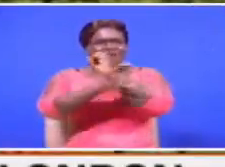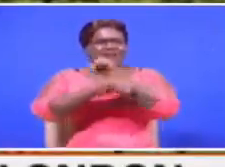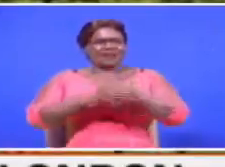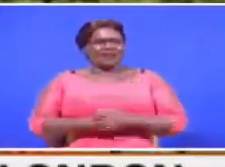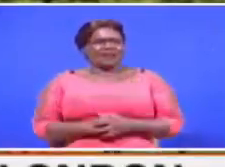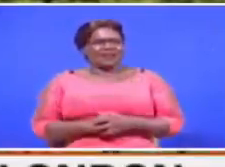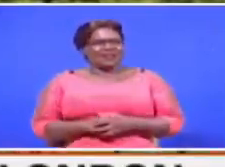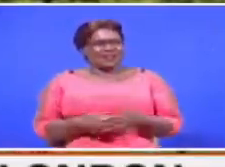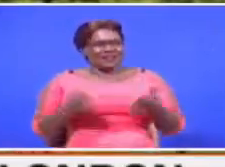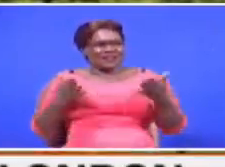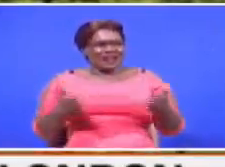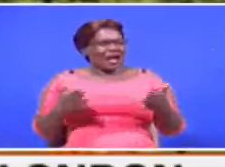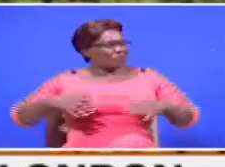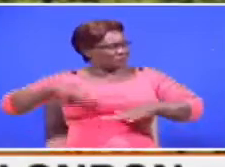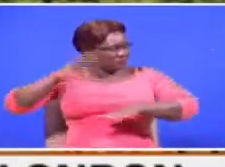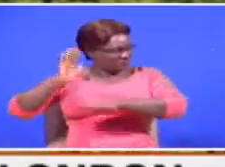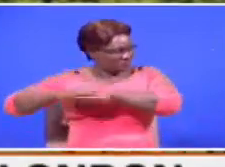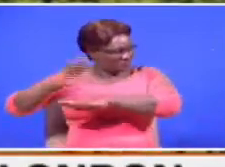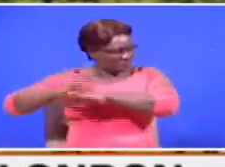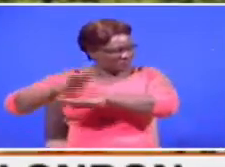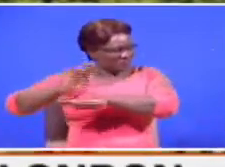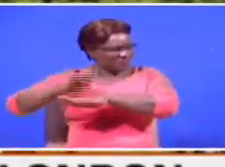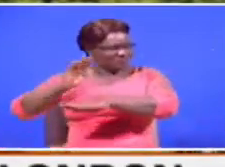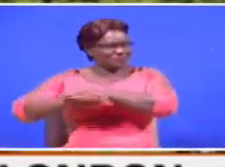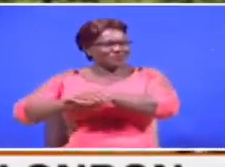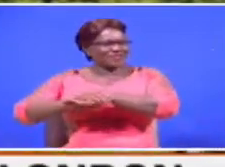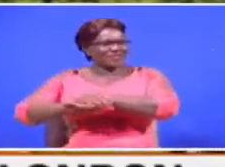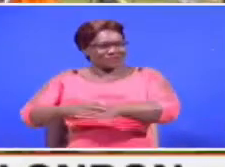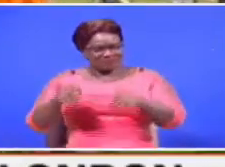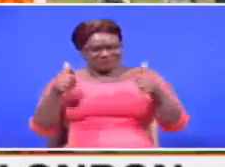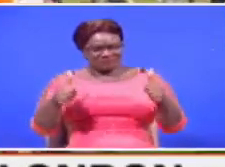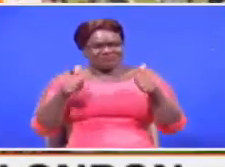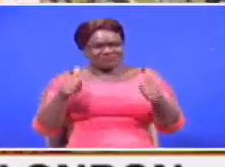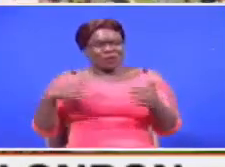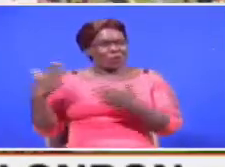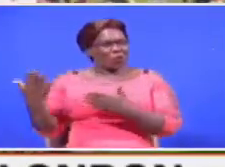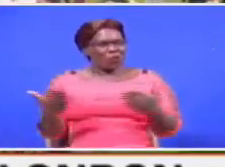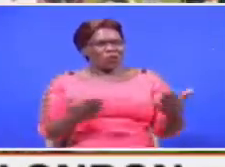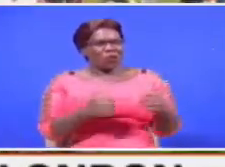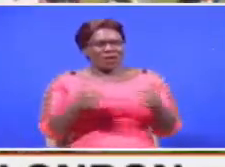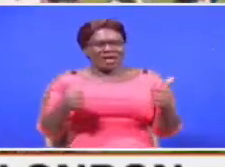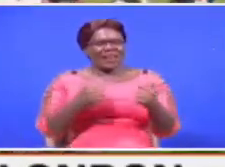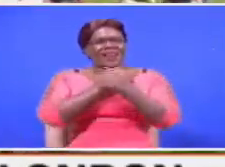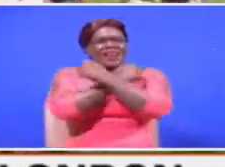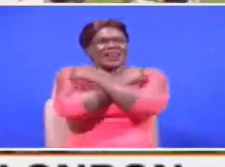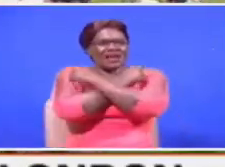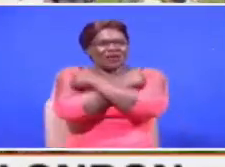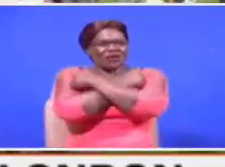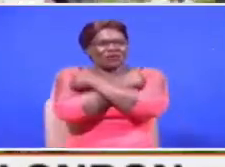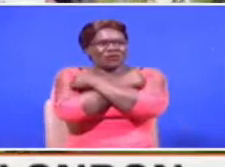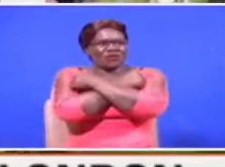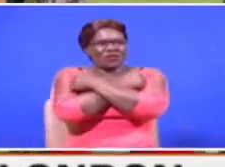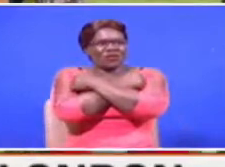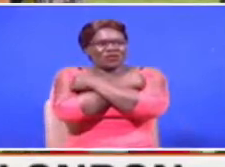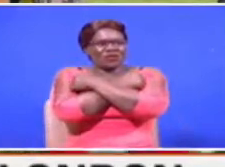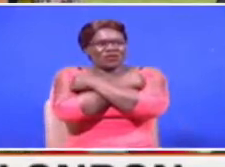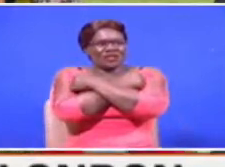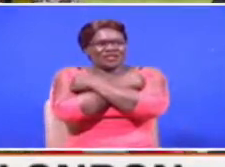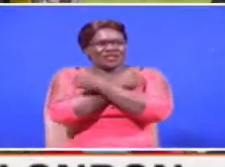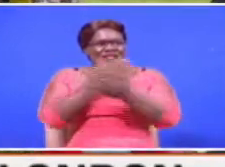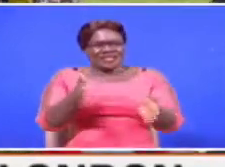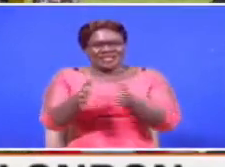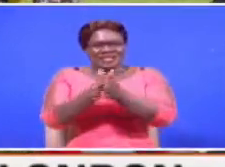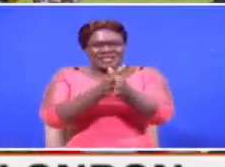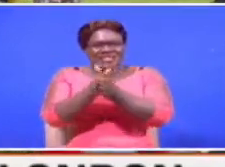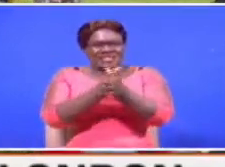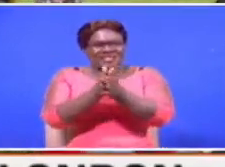So far, it's been impressive. Very, very warm atmosphere, very loving, very soulful. It's